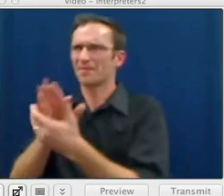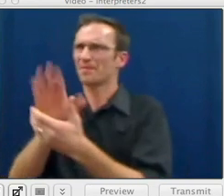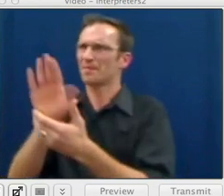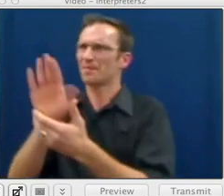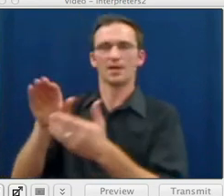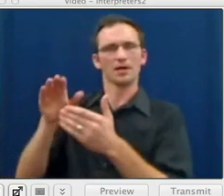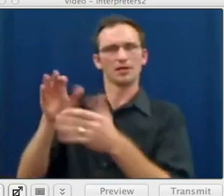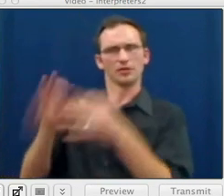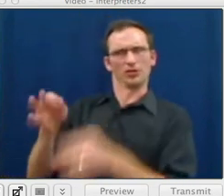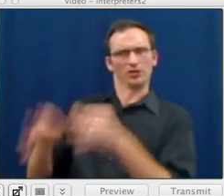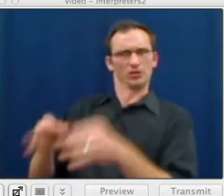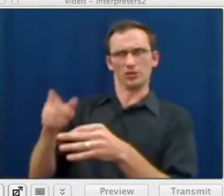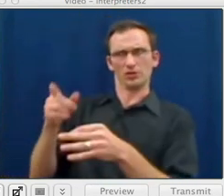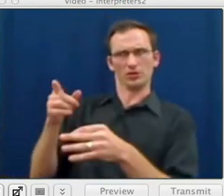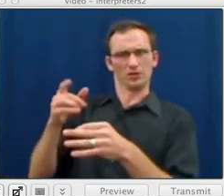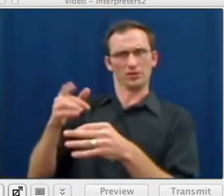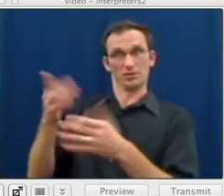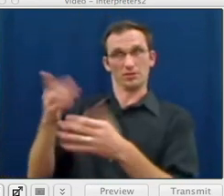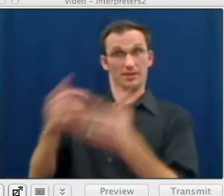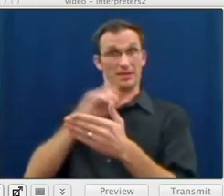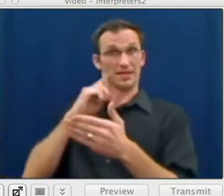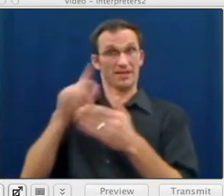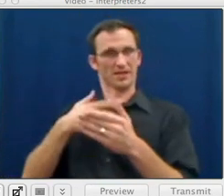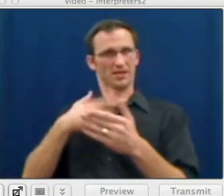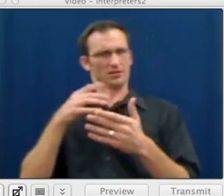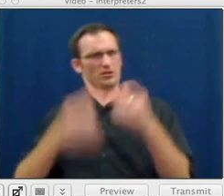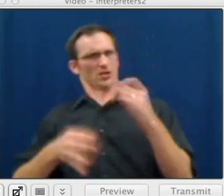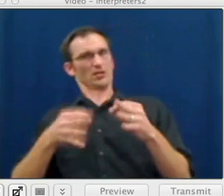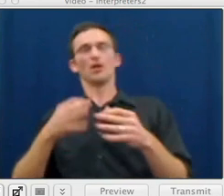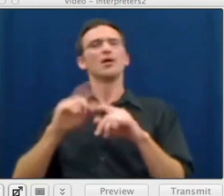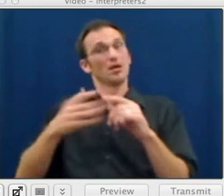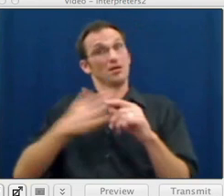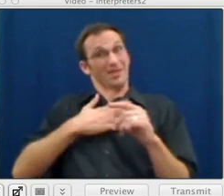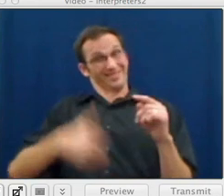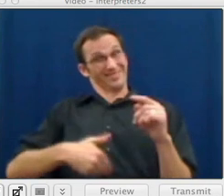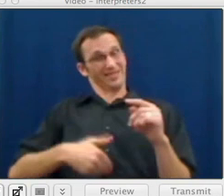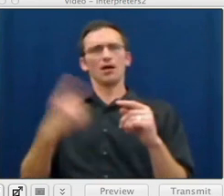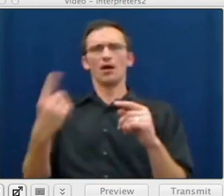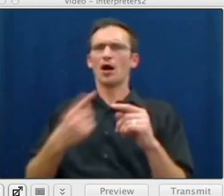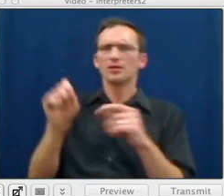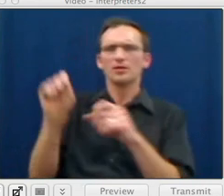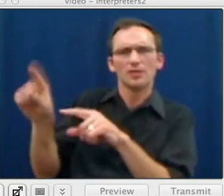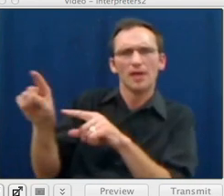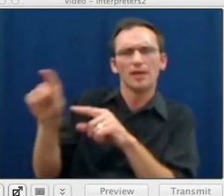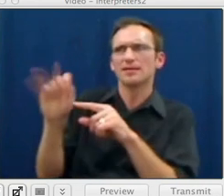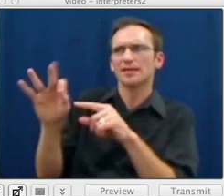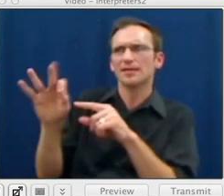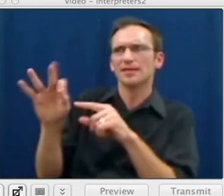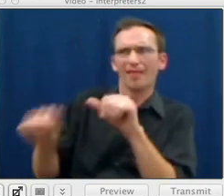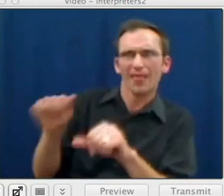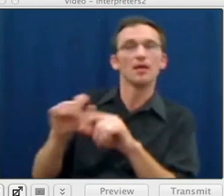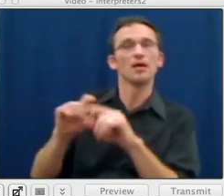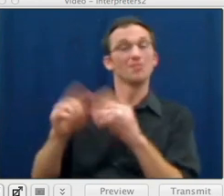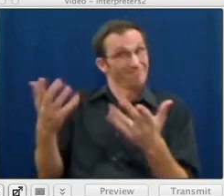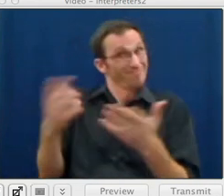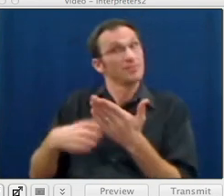interesting conversation, even though my initial reaction is to say, oh my gosh, you'd always check. But then I think to myself, no, I guess when you check,